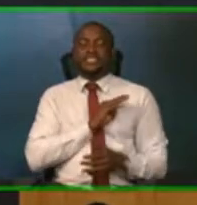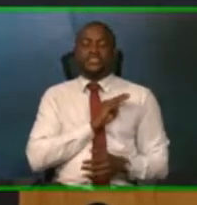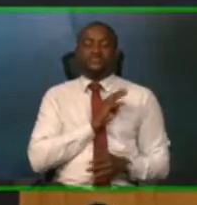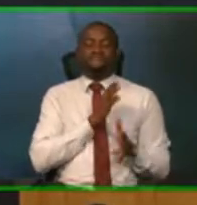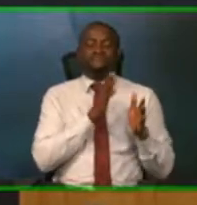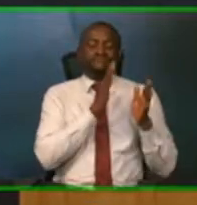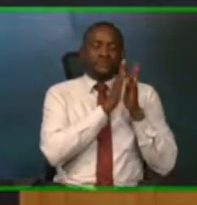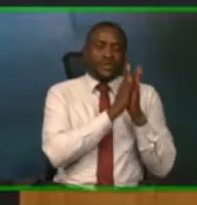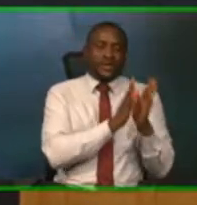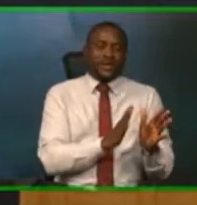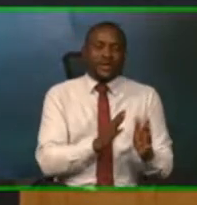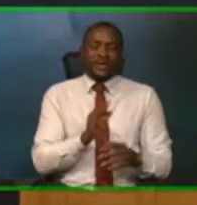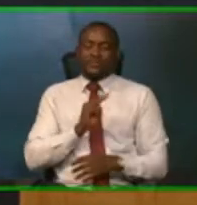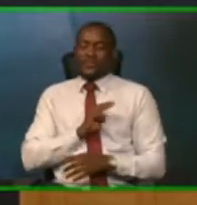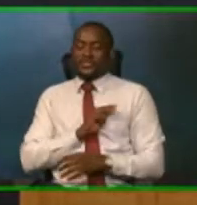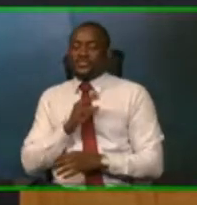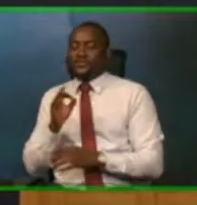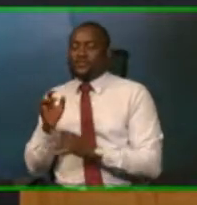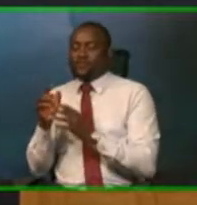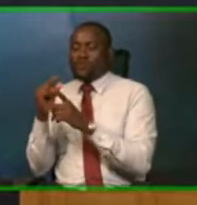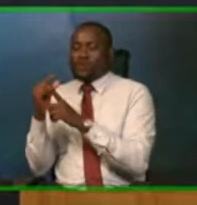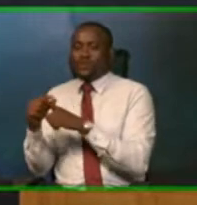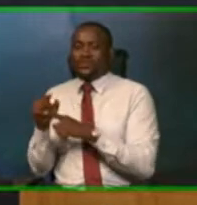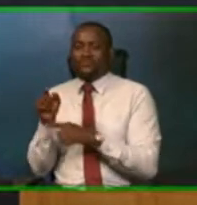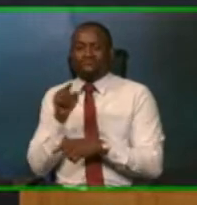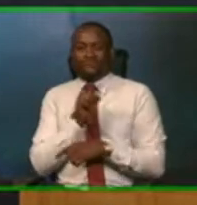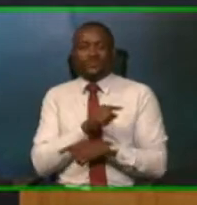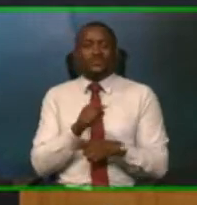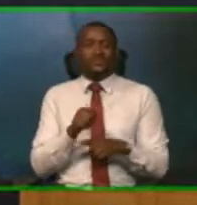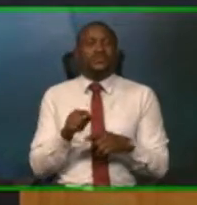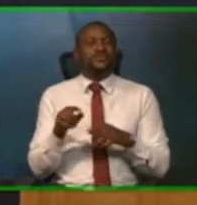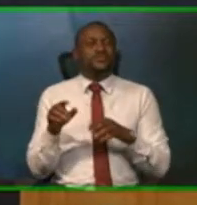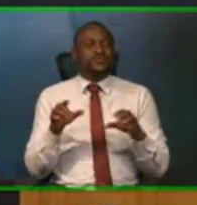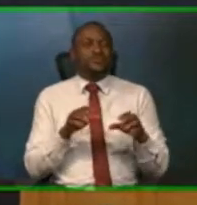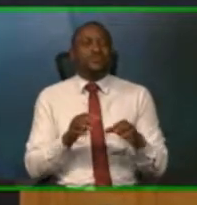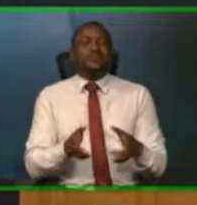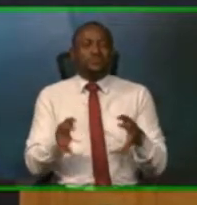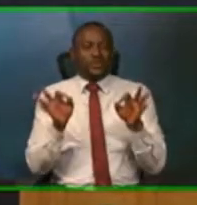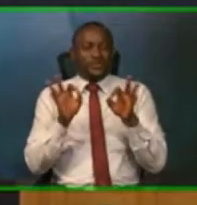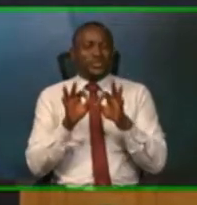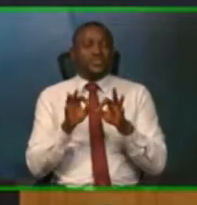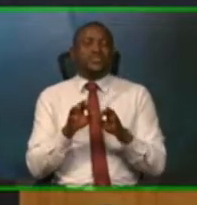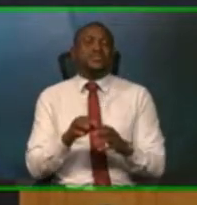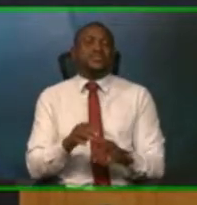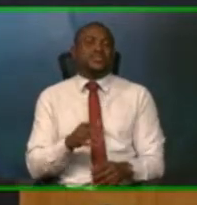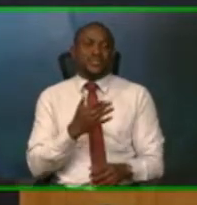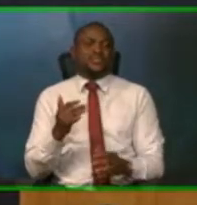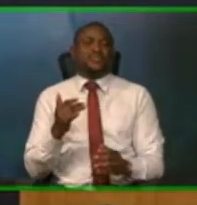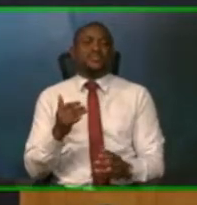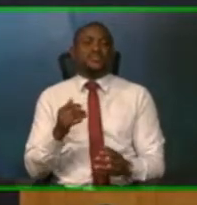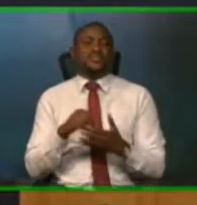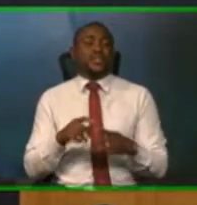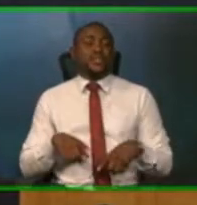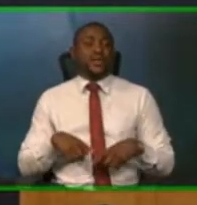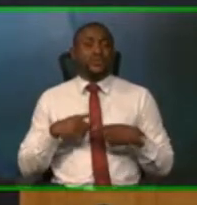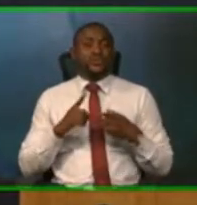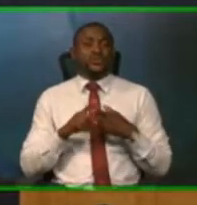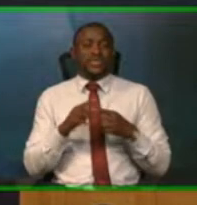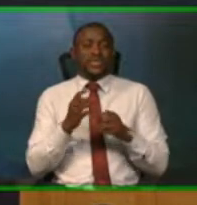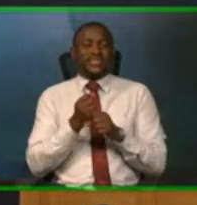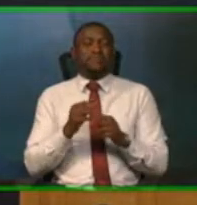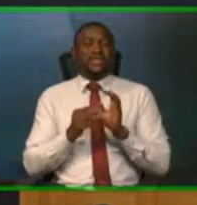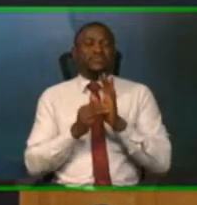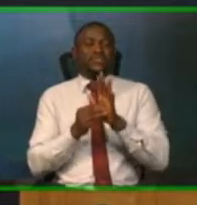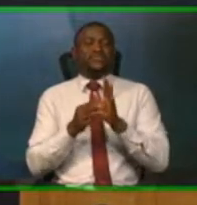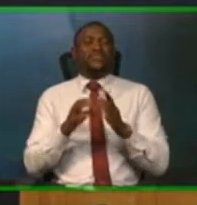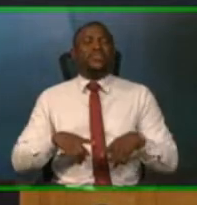of the word play as far as defending you and securing the manifestation of the life of God